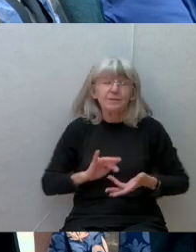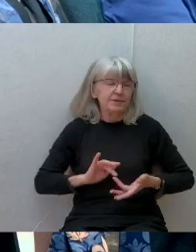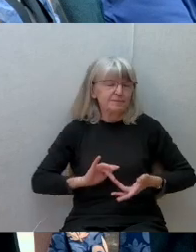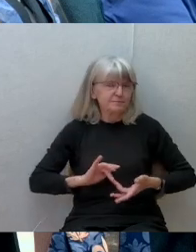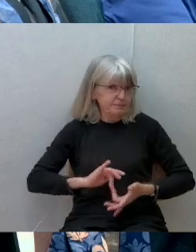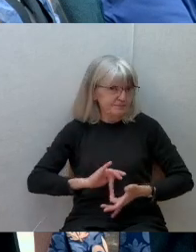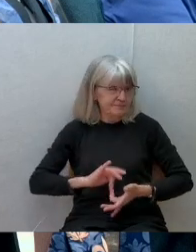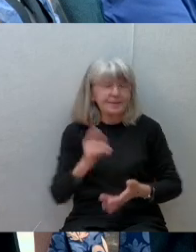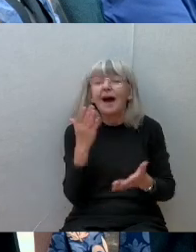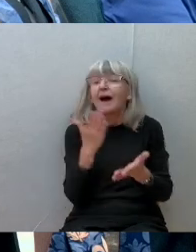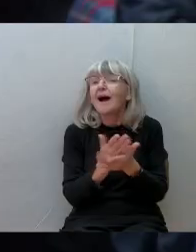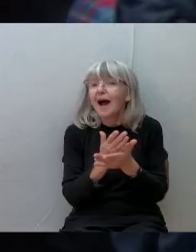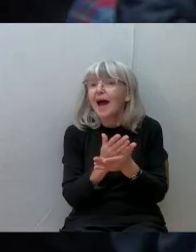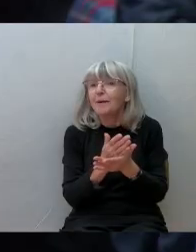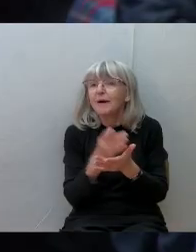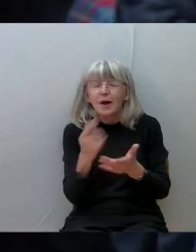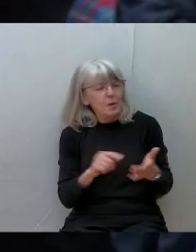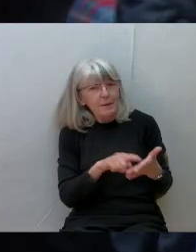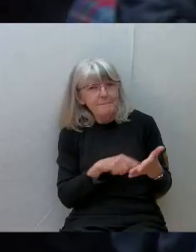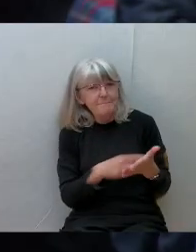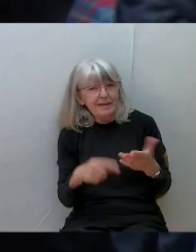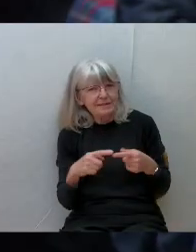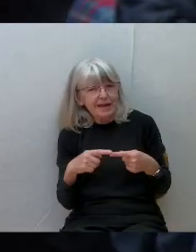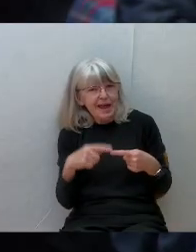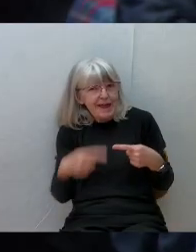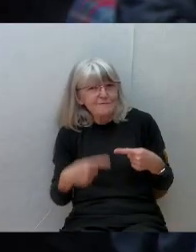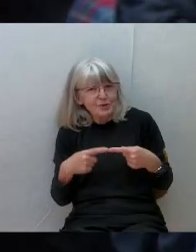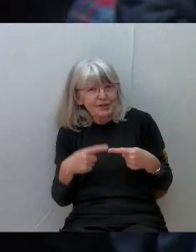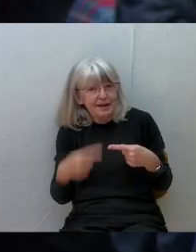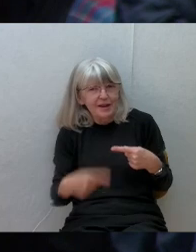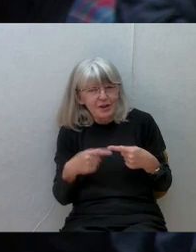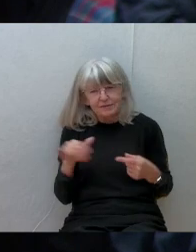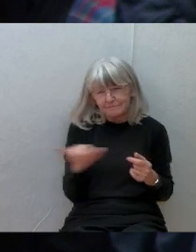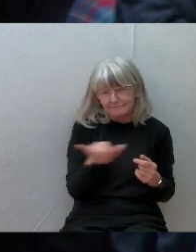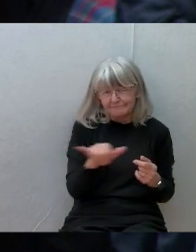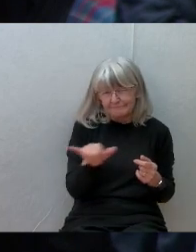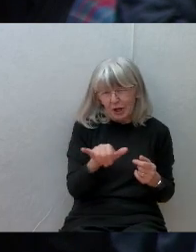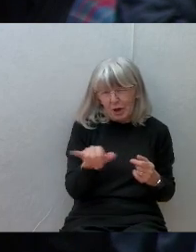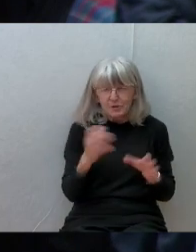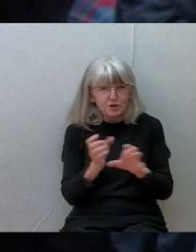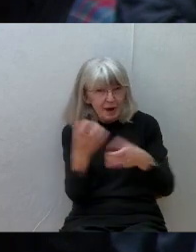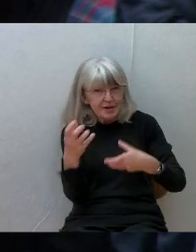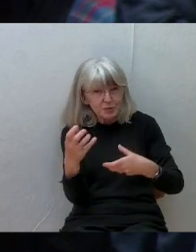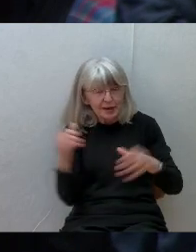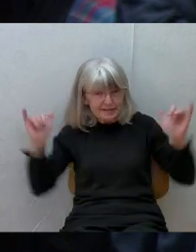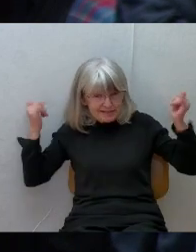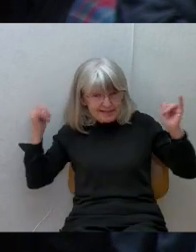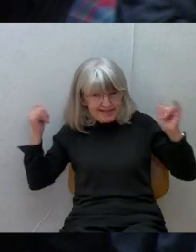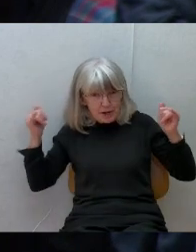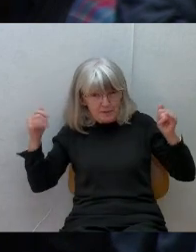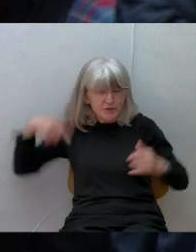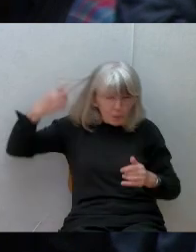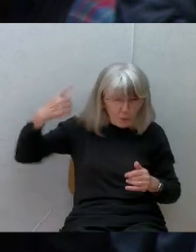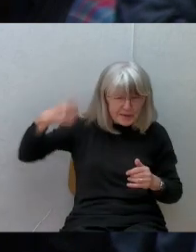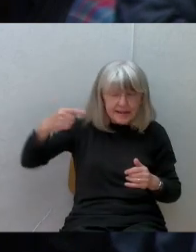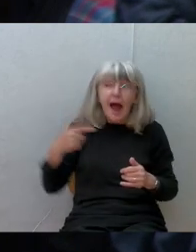the graduation celebrations can make the most noise. And I think you could do